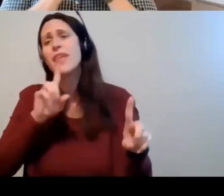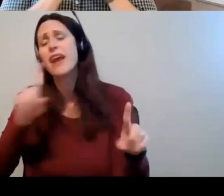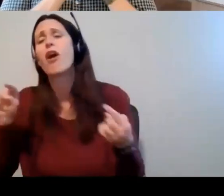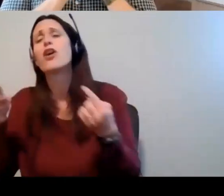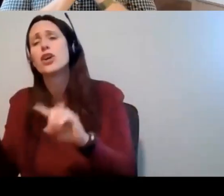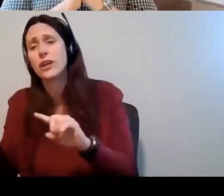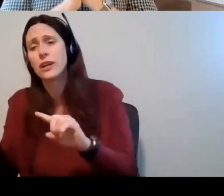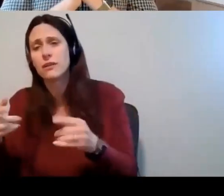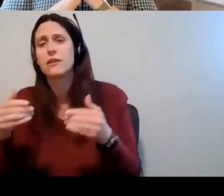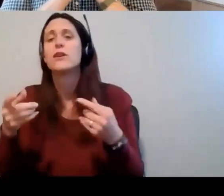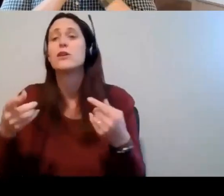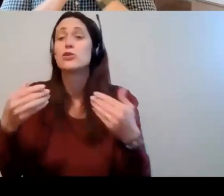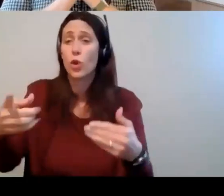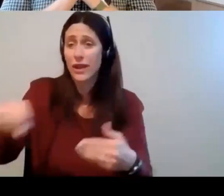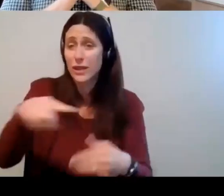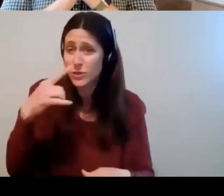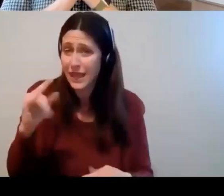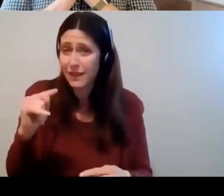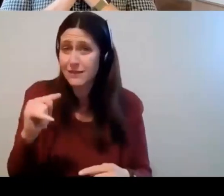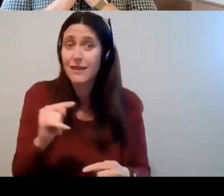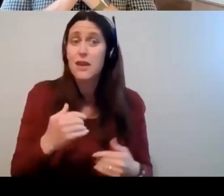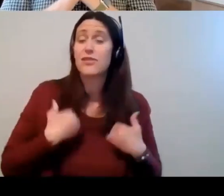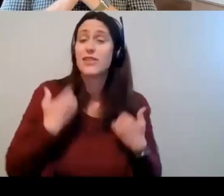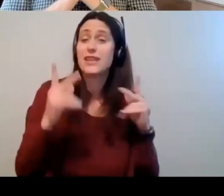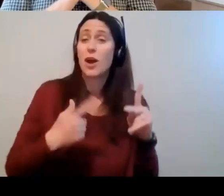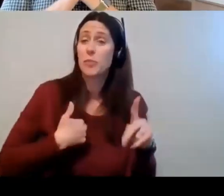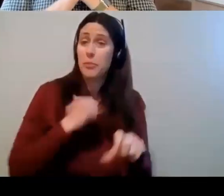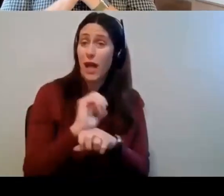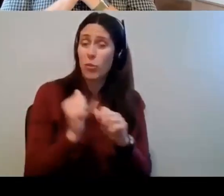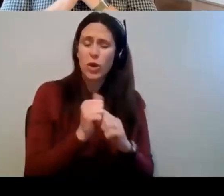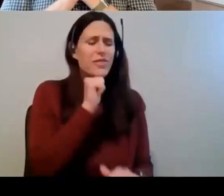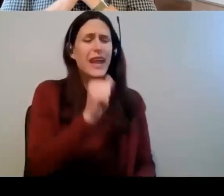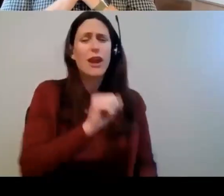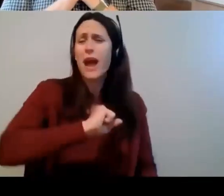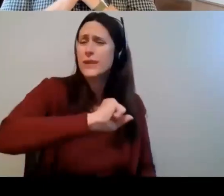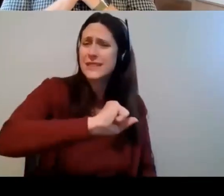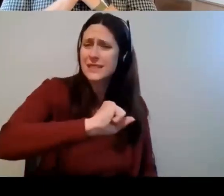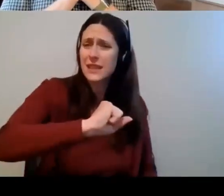it. The young people I work with are not resisting, they're hurting.